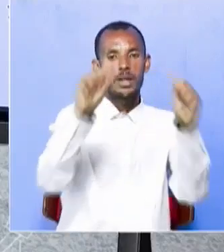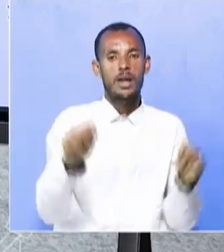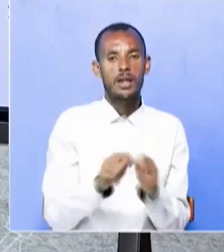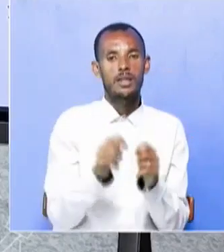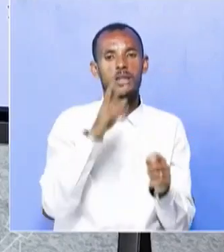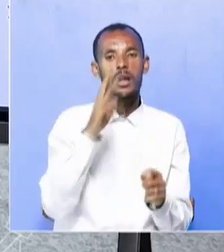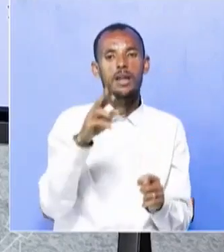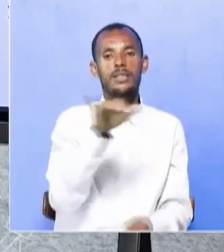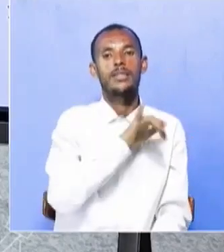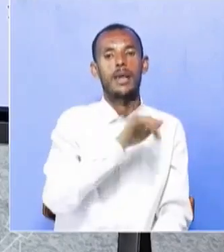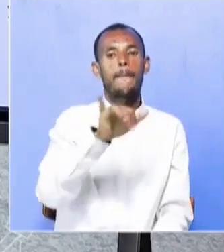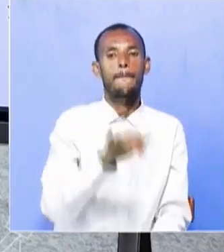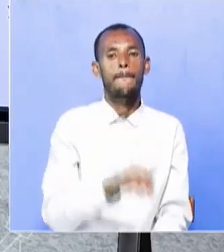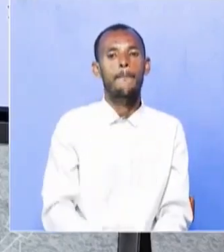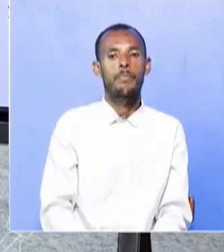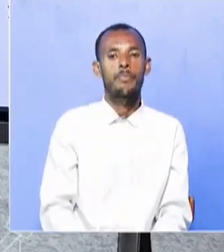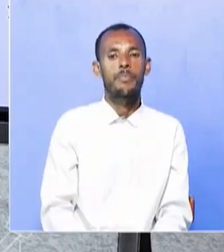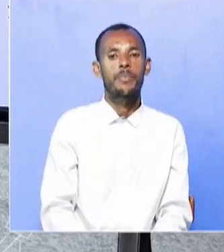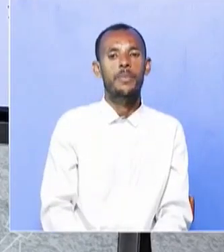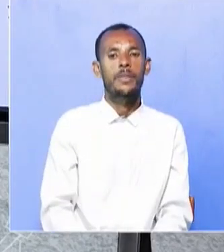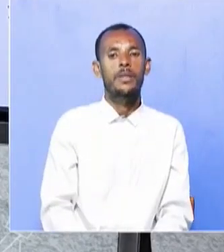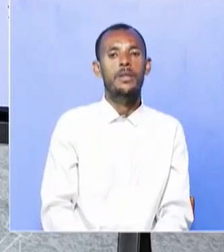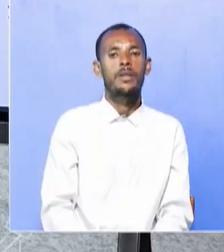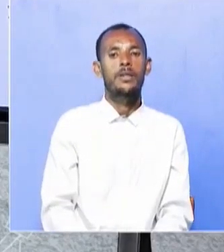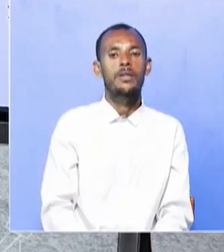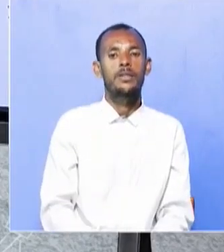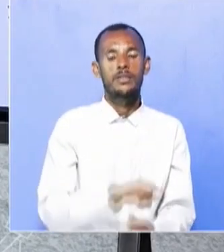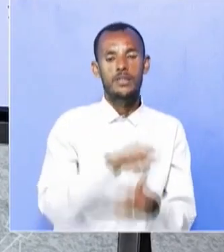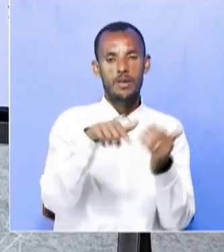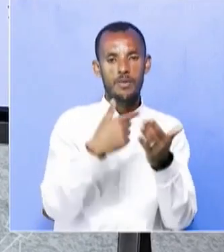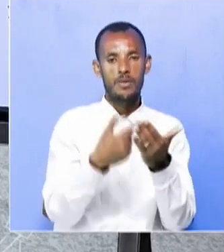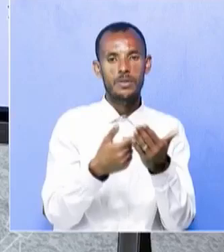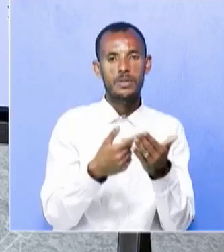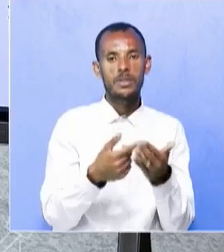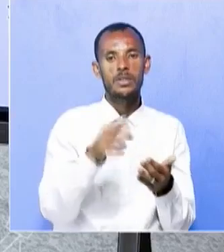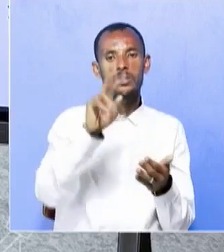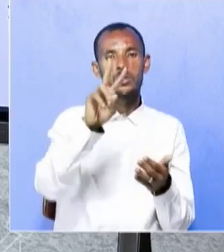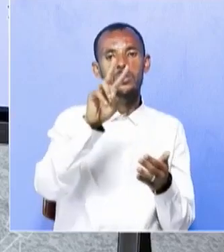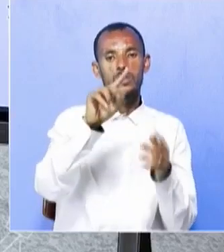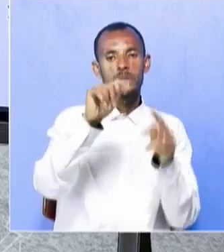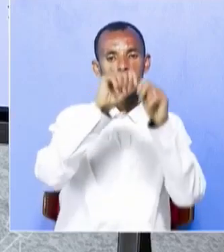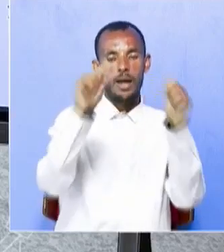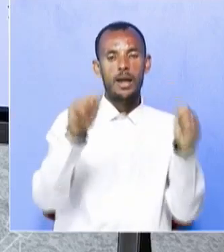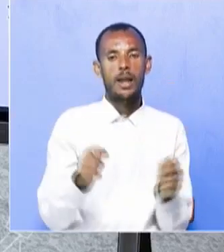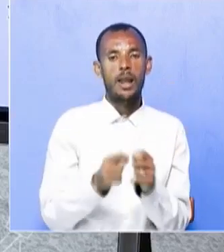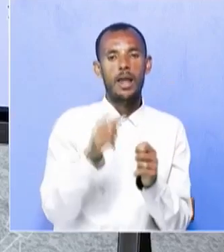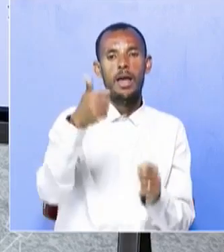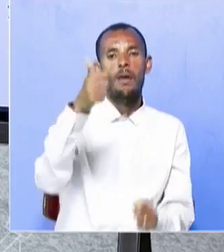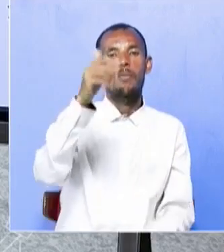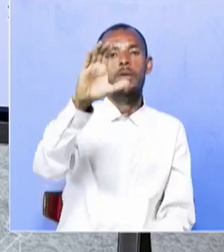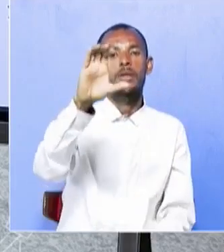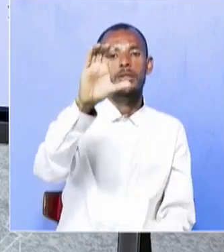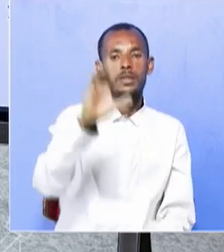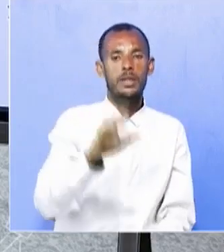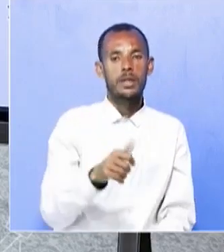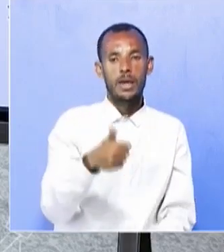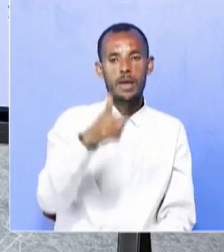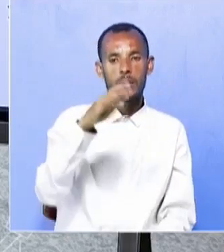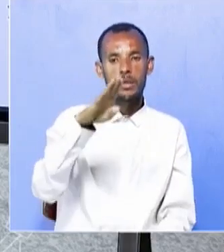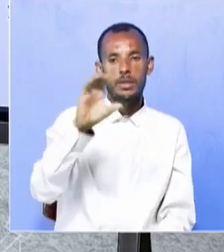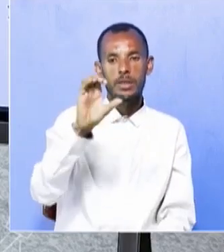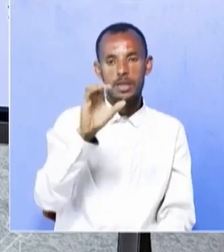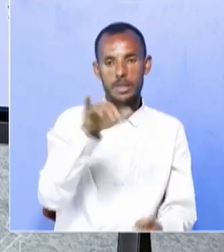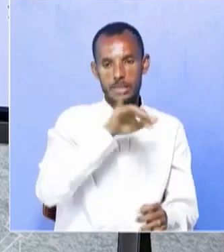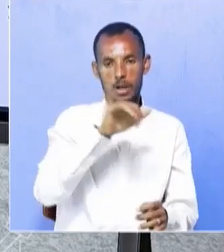are the same. Okay? Therefore, triangle ABC is similar